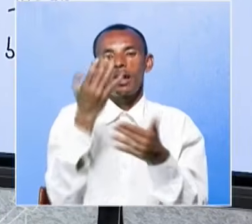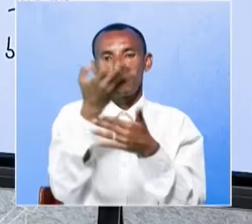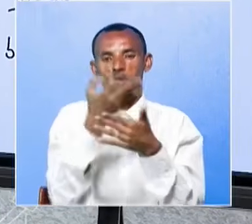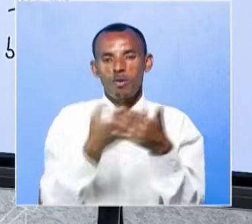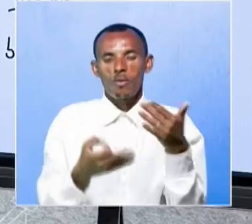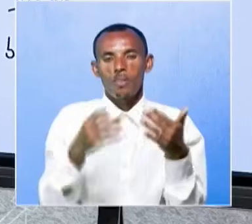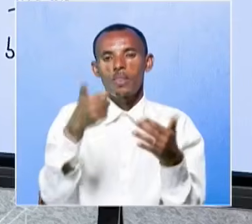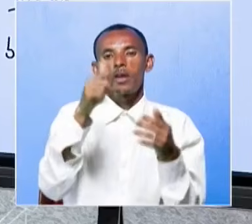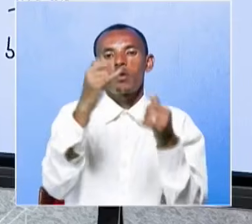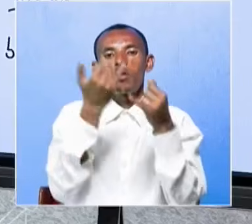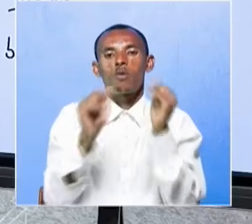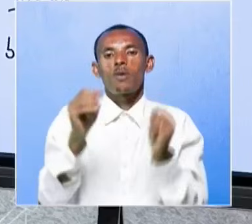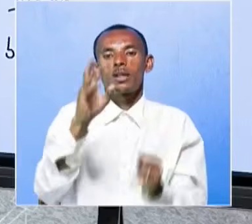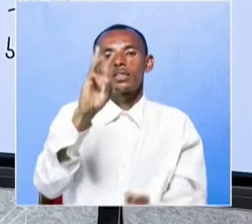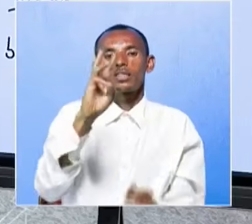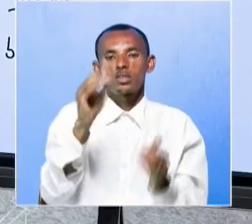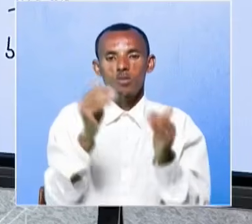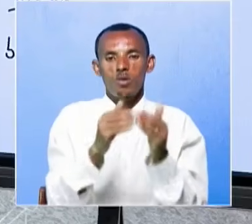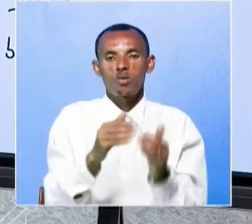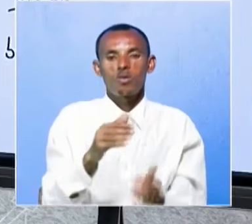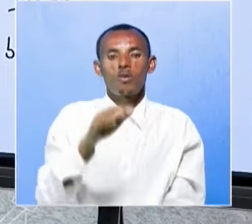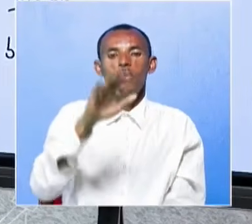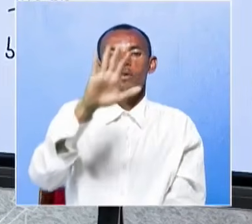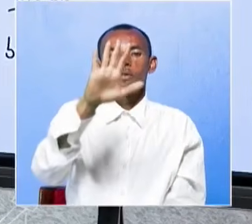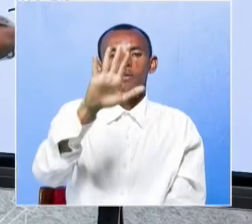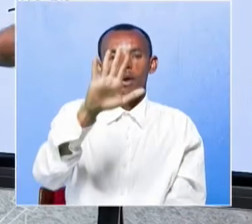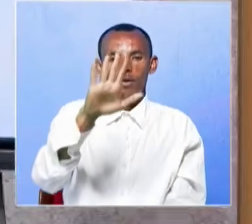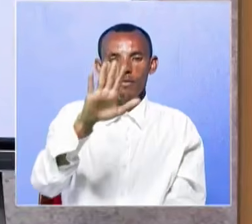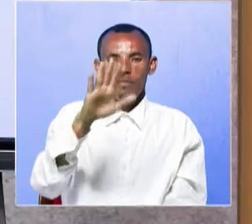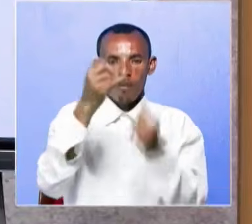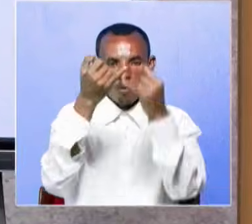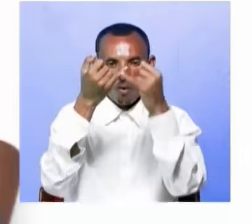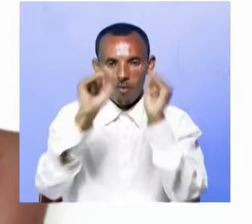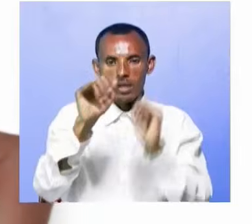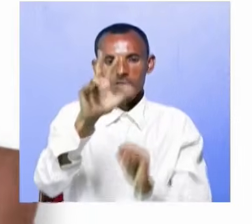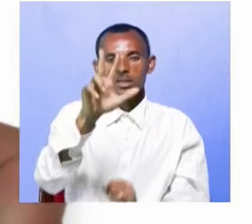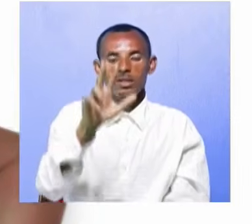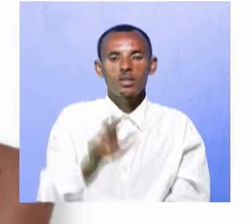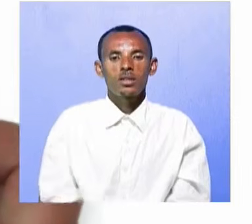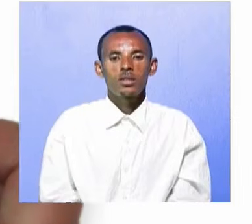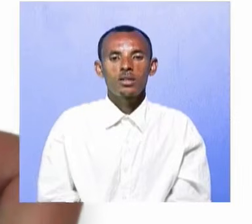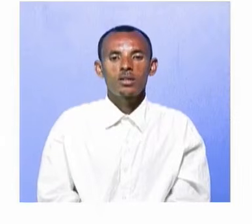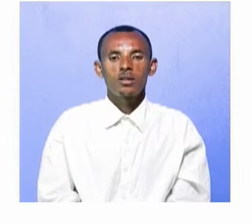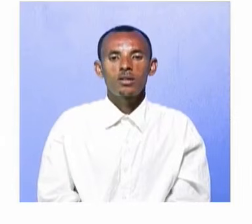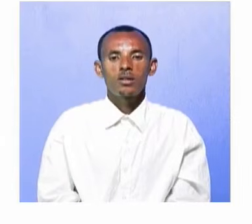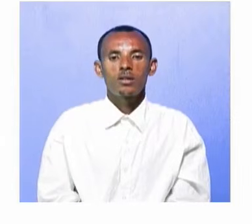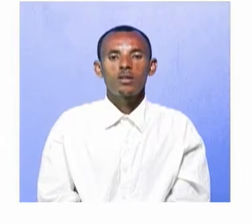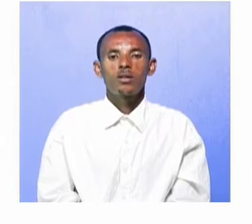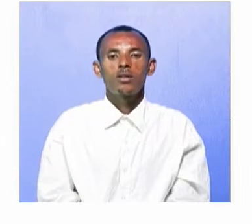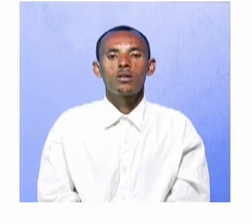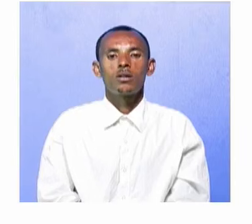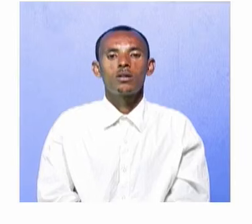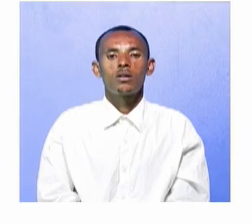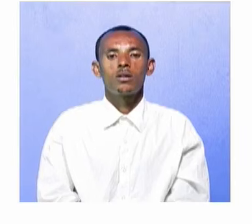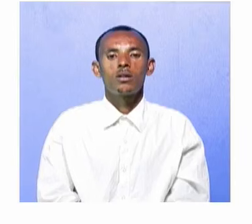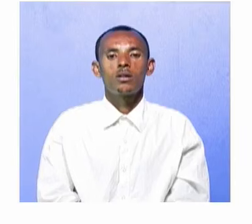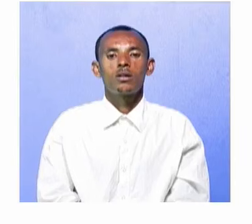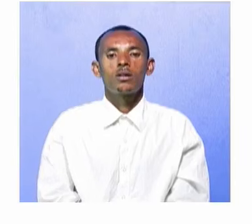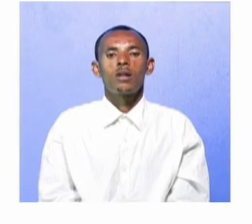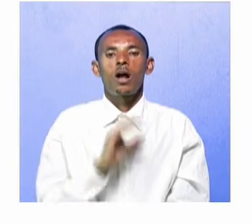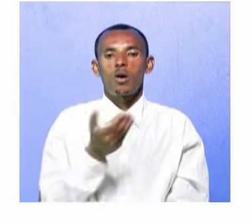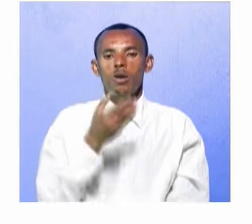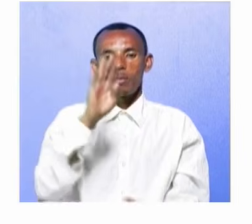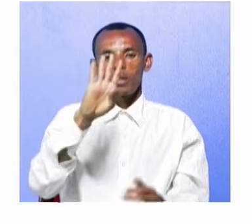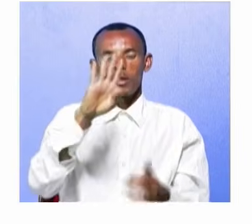10 over 6 is 5 over 3. Okay, this is 5 over 3. So our b